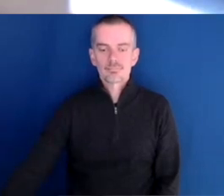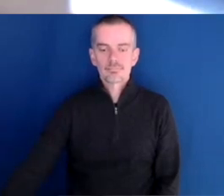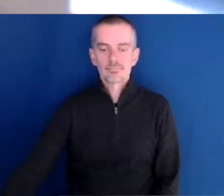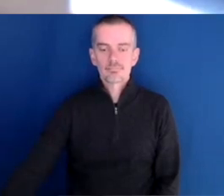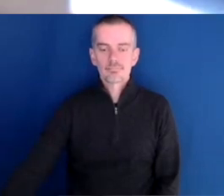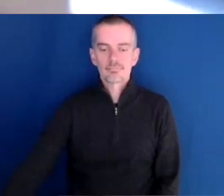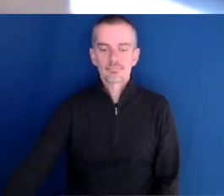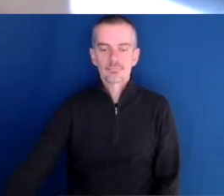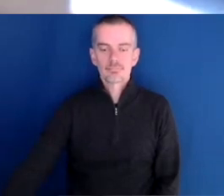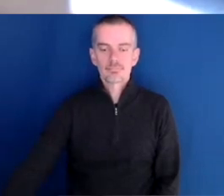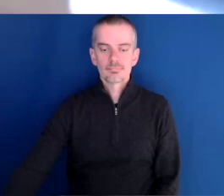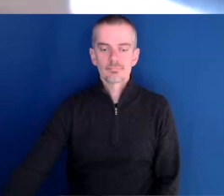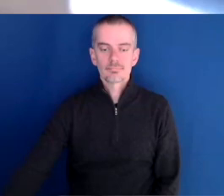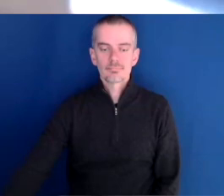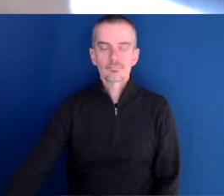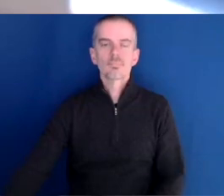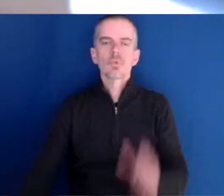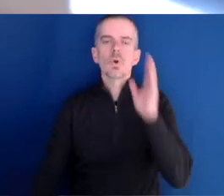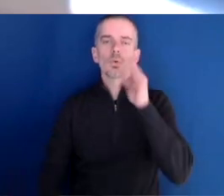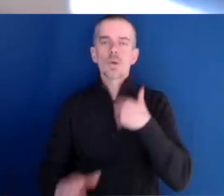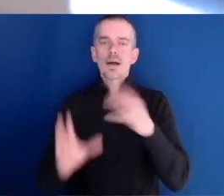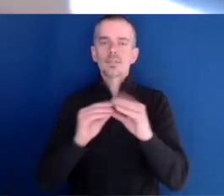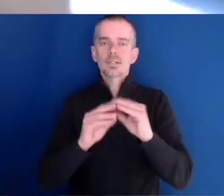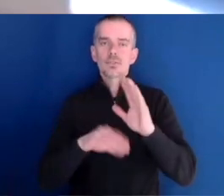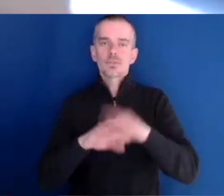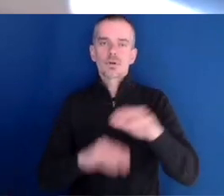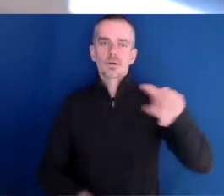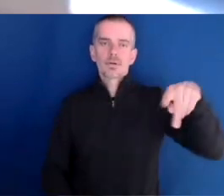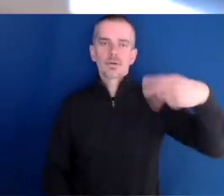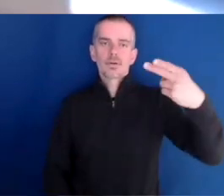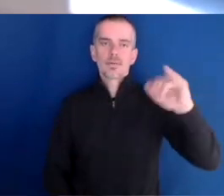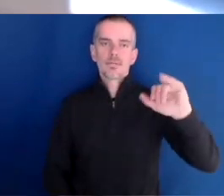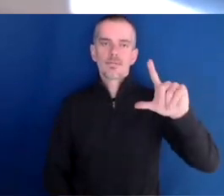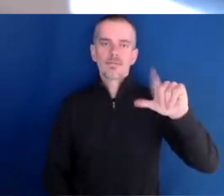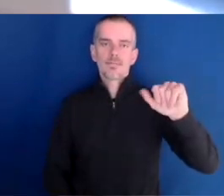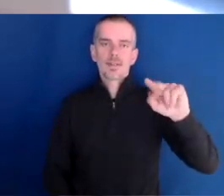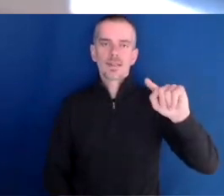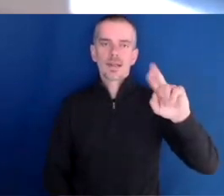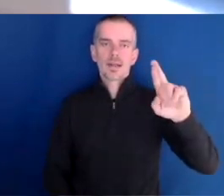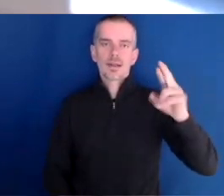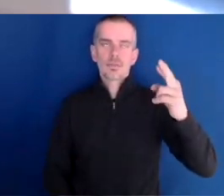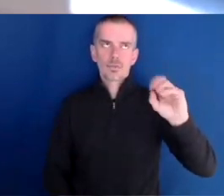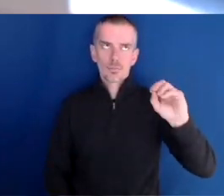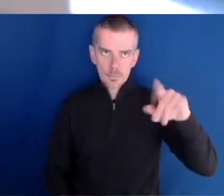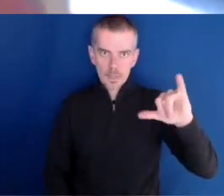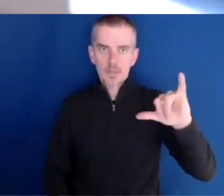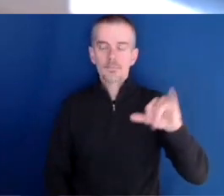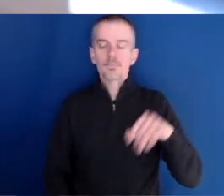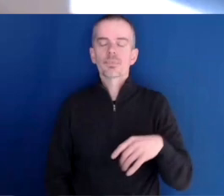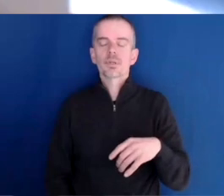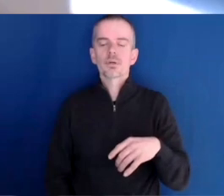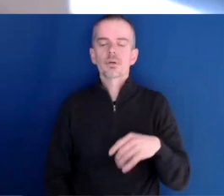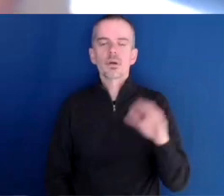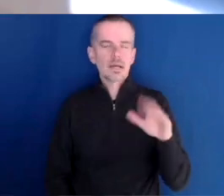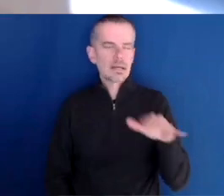Will there be a philanthropy session? I know that Emery and Emily, I know